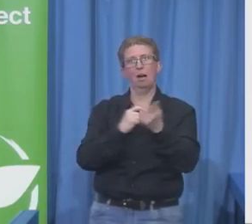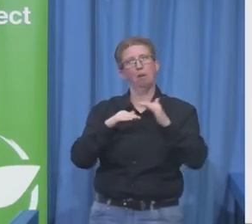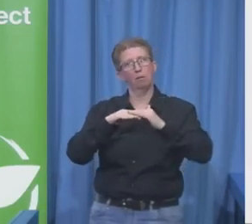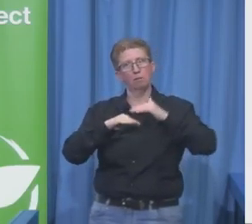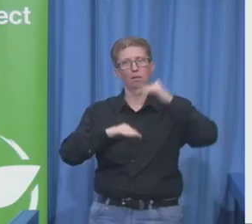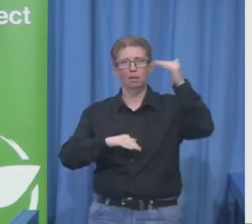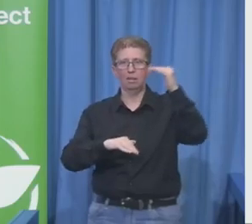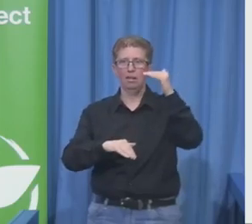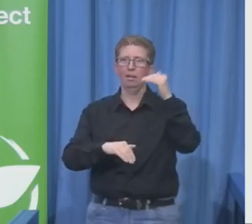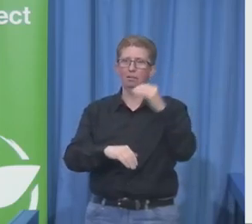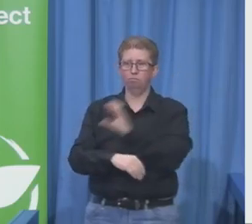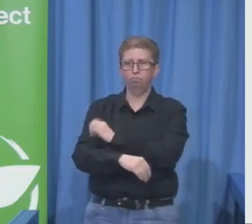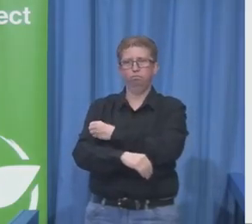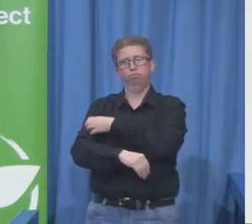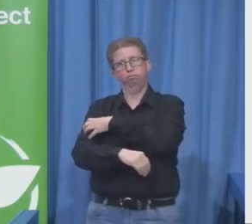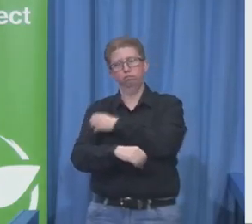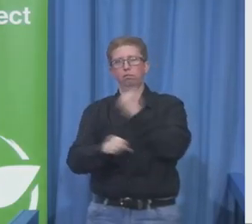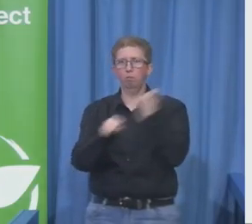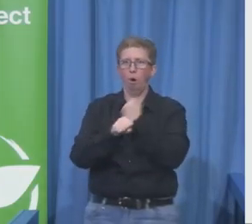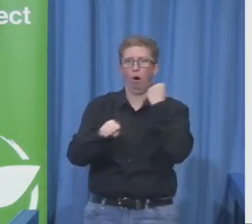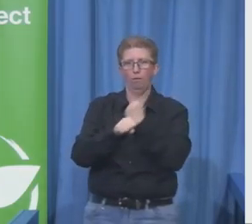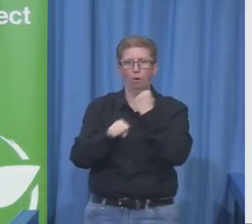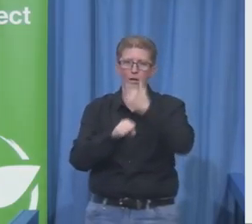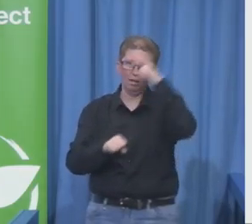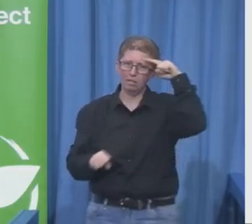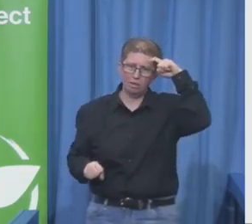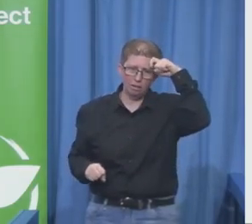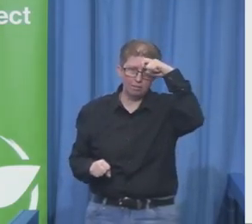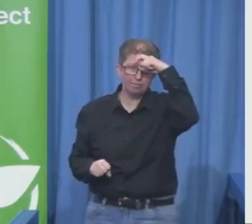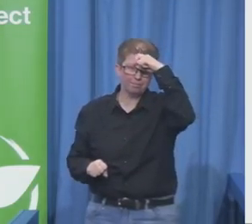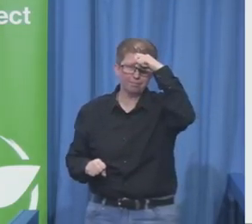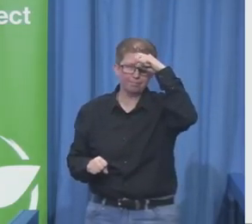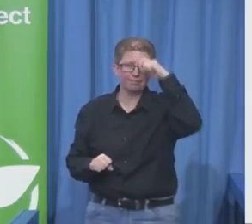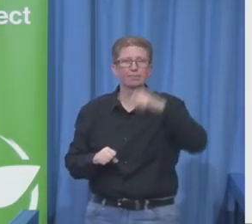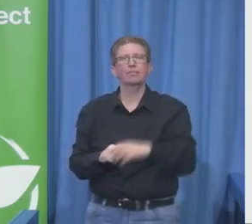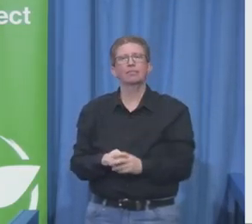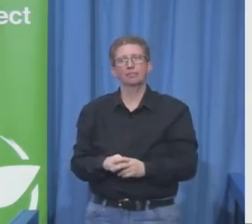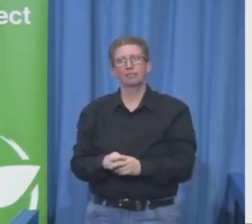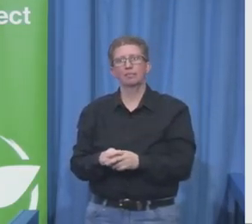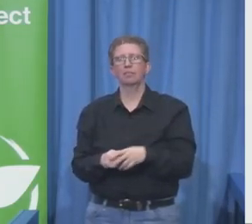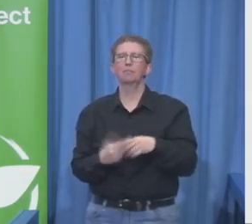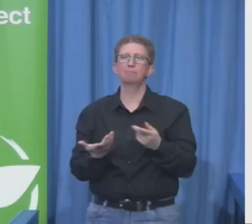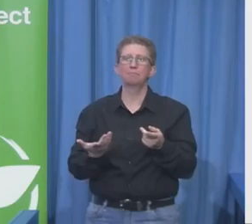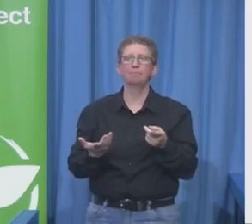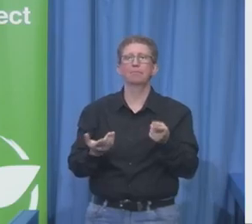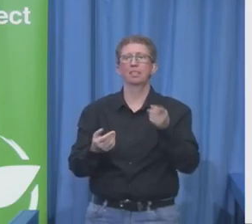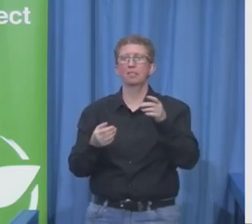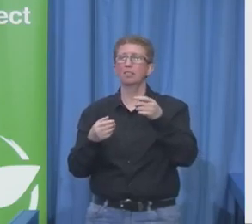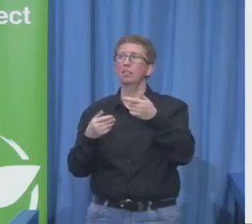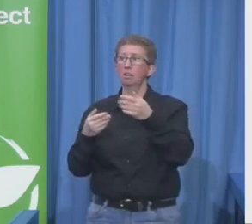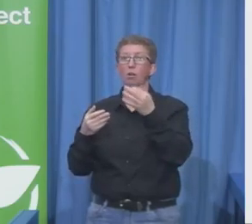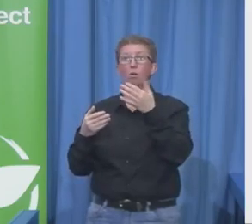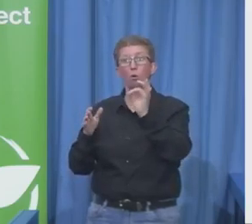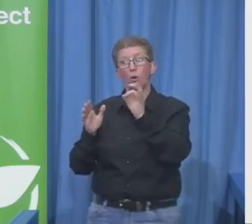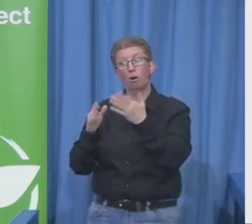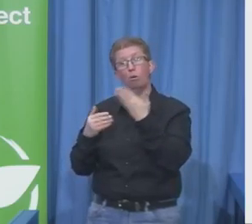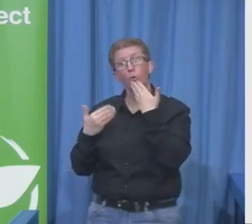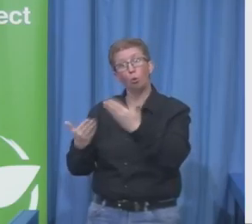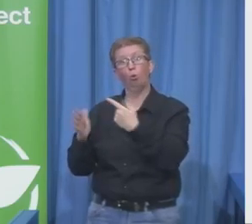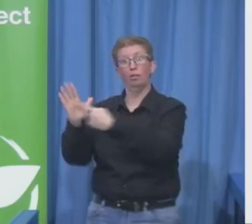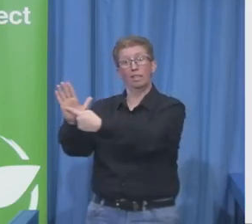take the learnings and best practice globally due to local legislation, the roles of